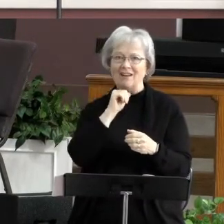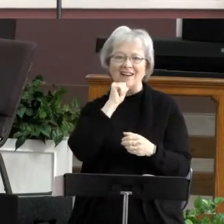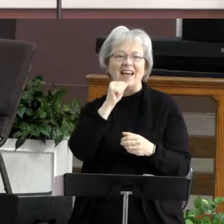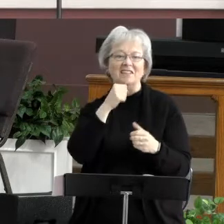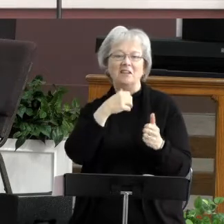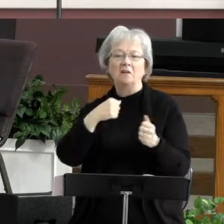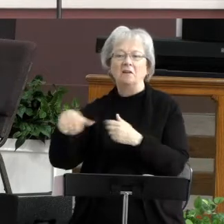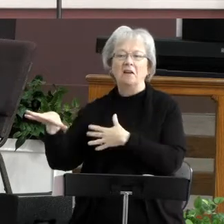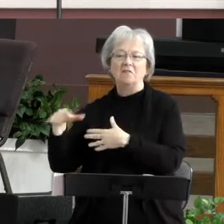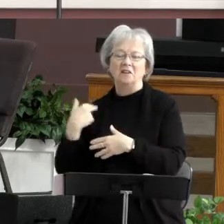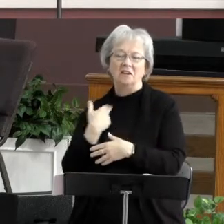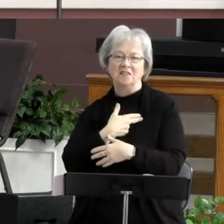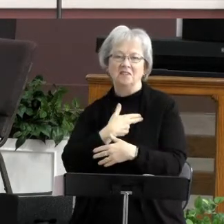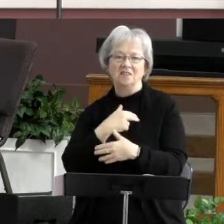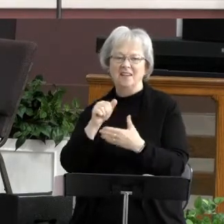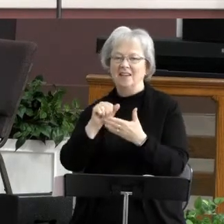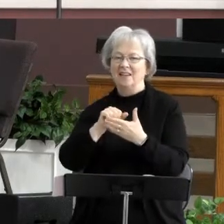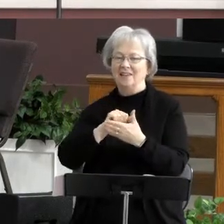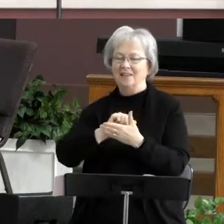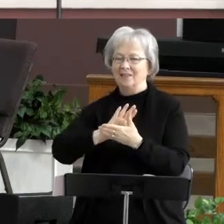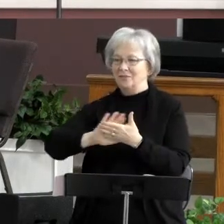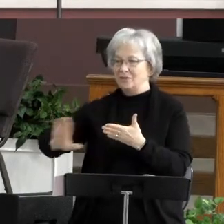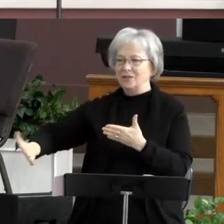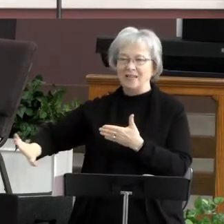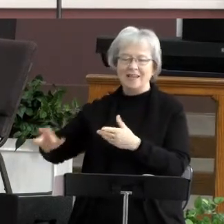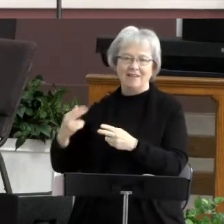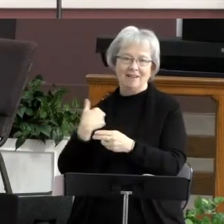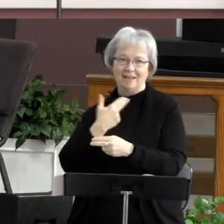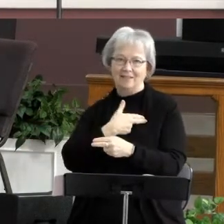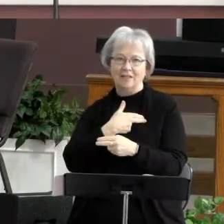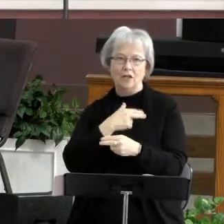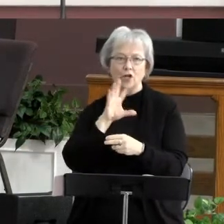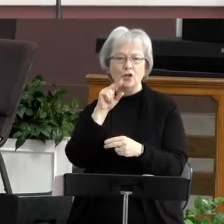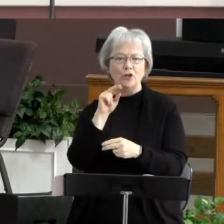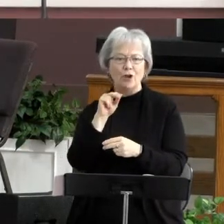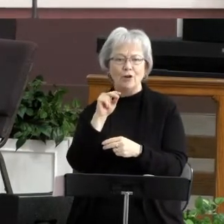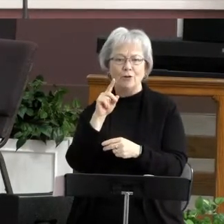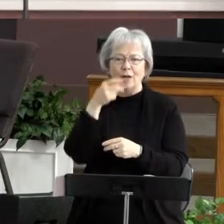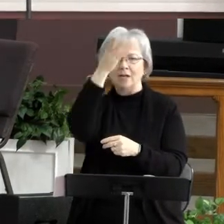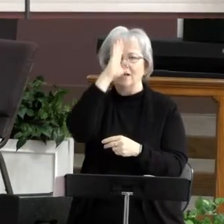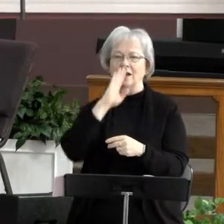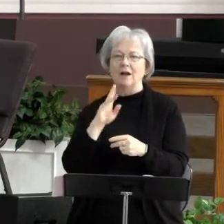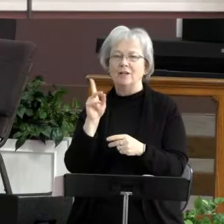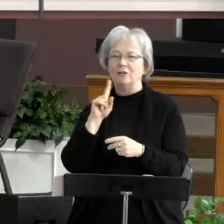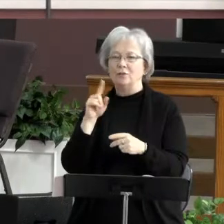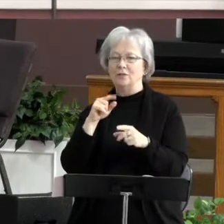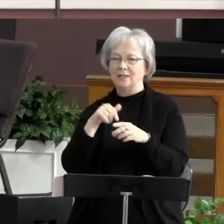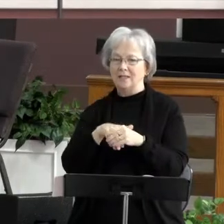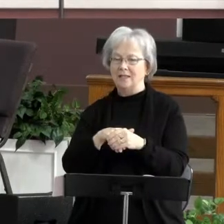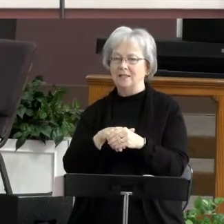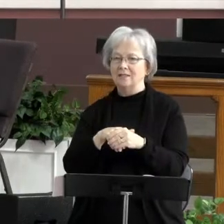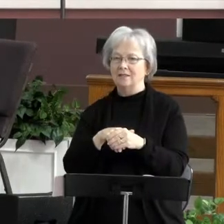in the midst of this. And he is using this, as we talked about last week, for his good and his glory.